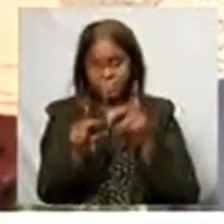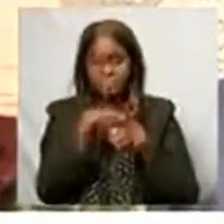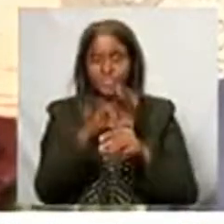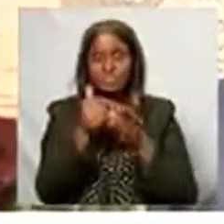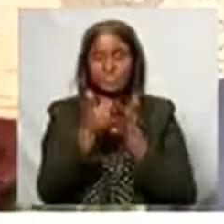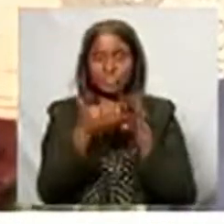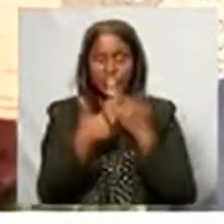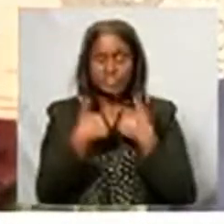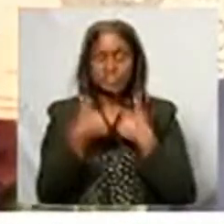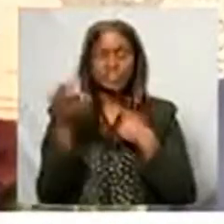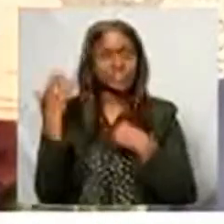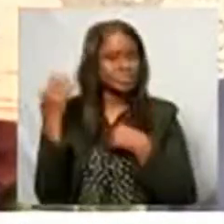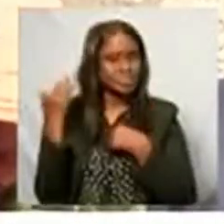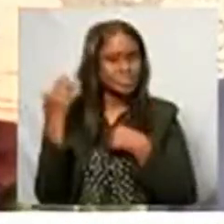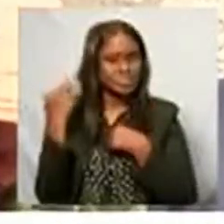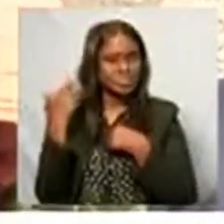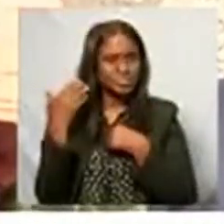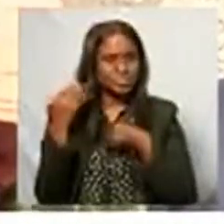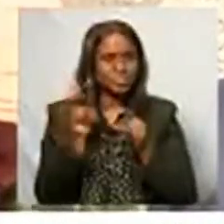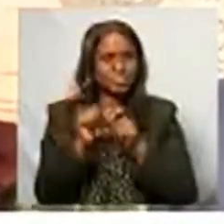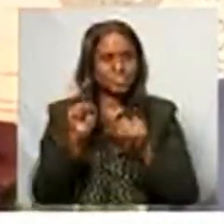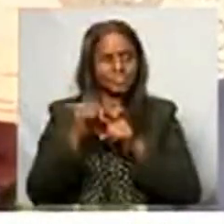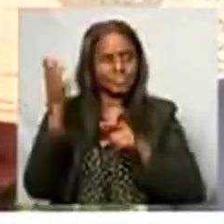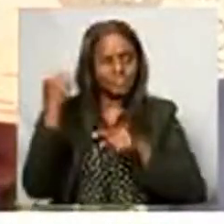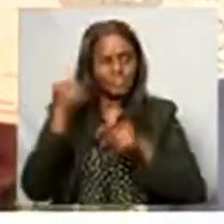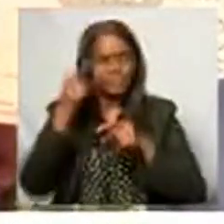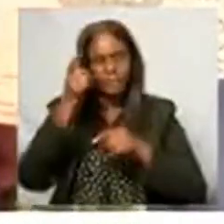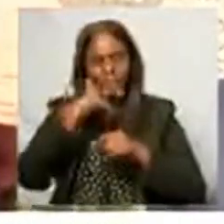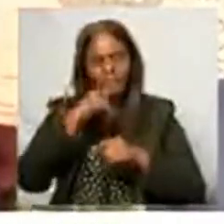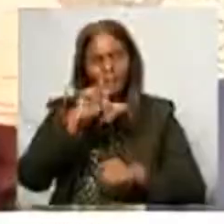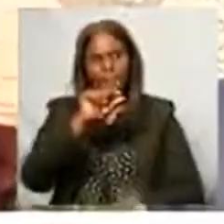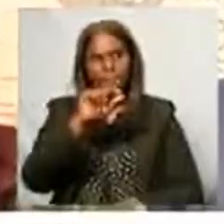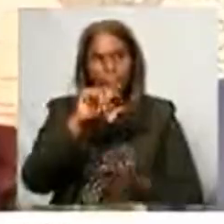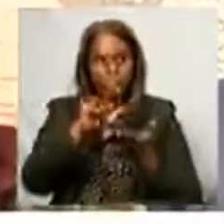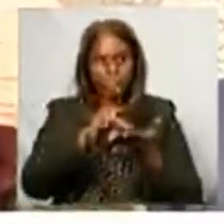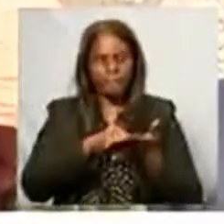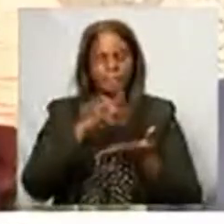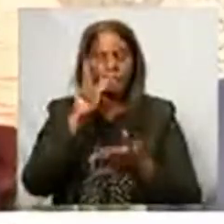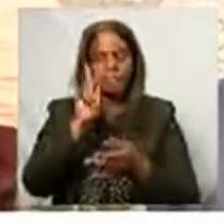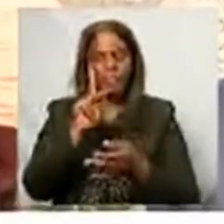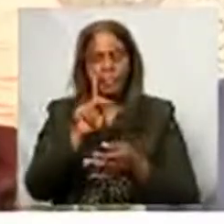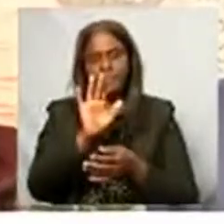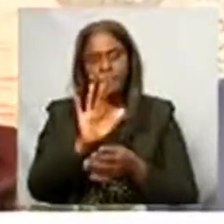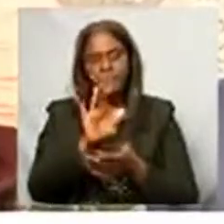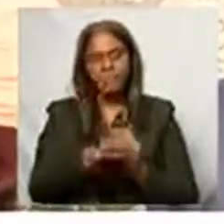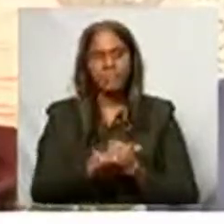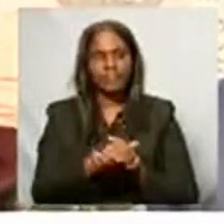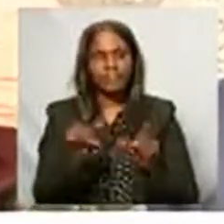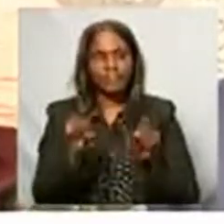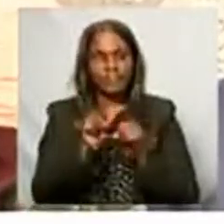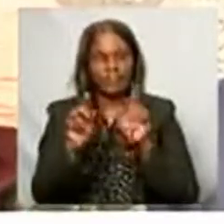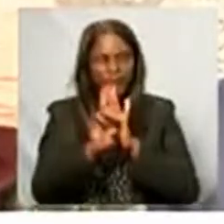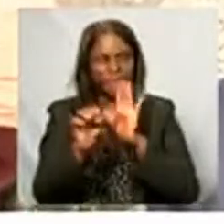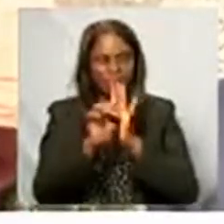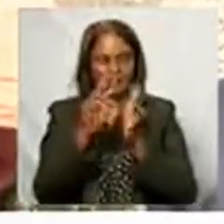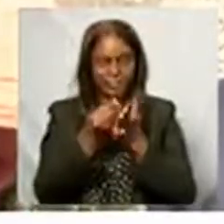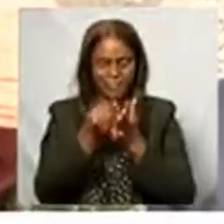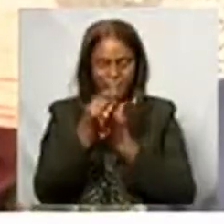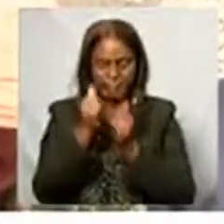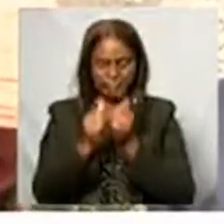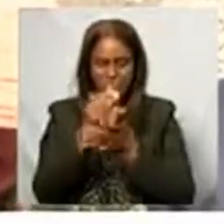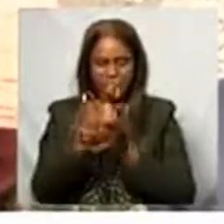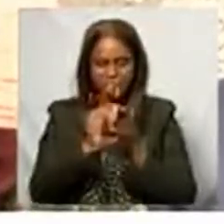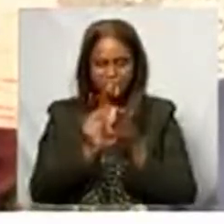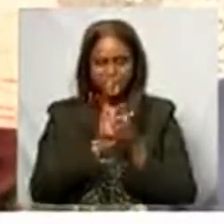owed as far big as even 20 million kwacha. Such kind of money which some of us